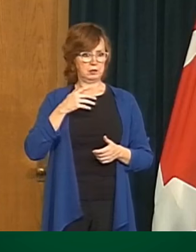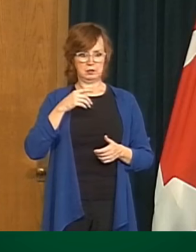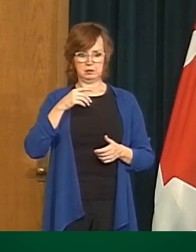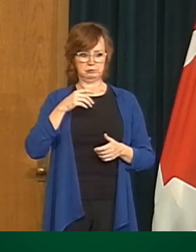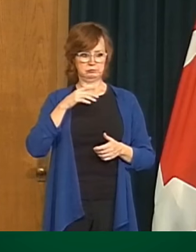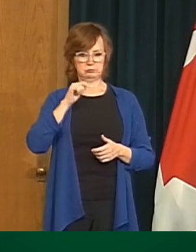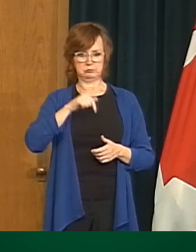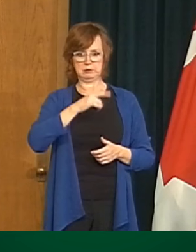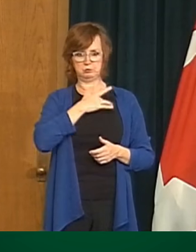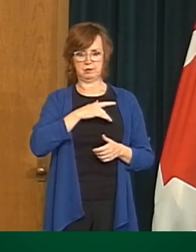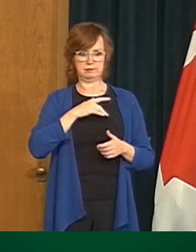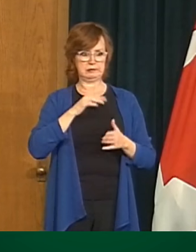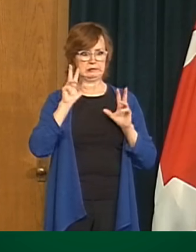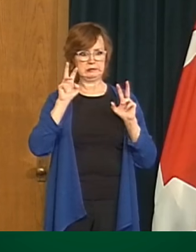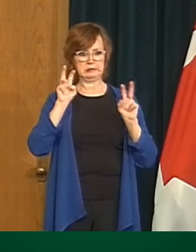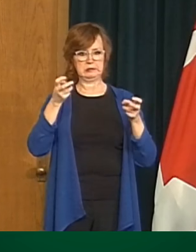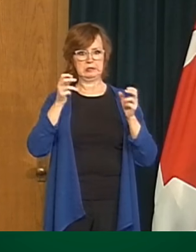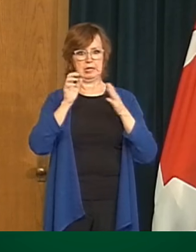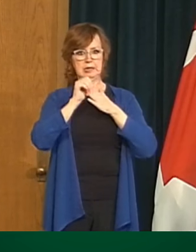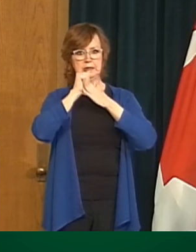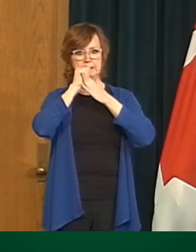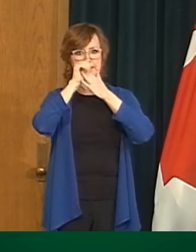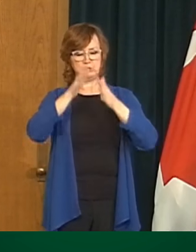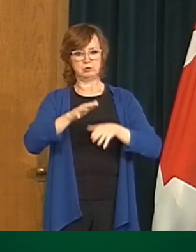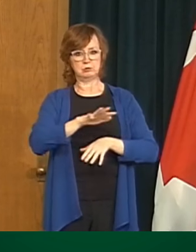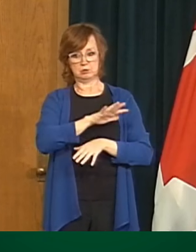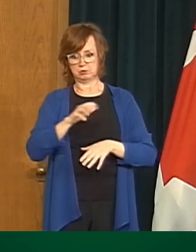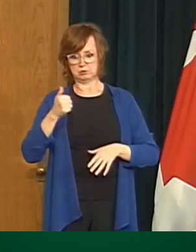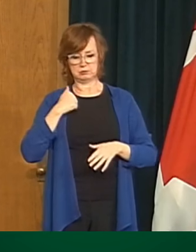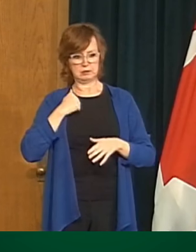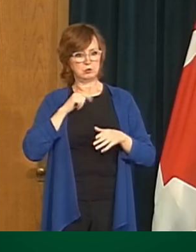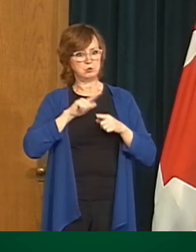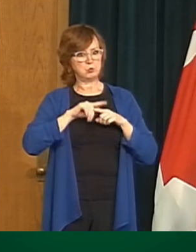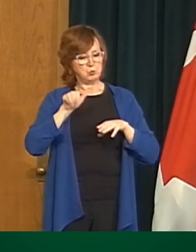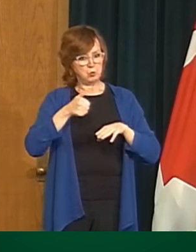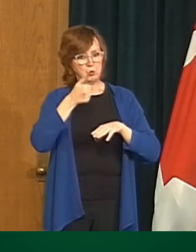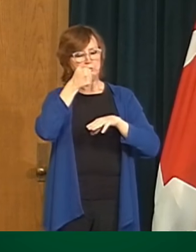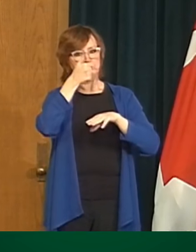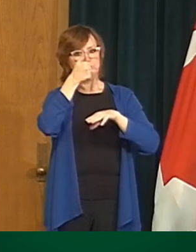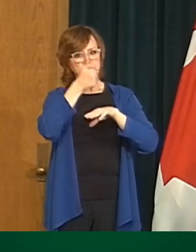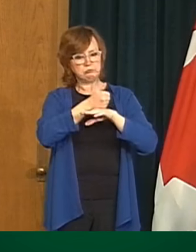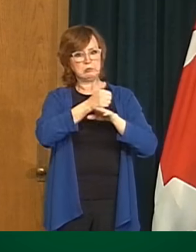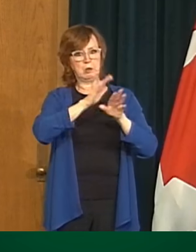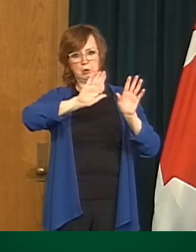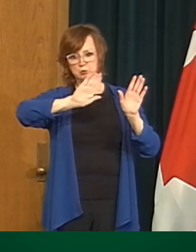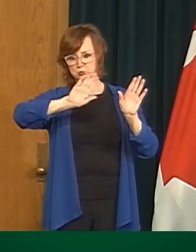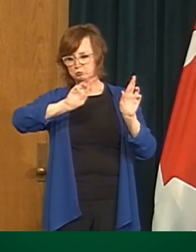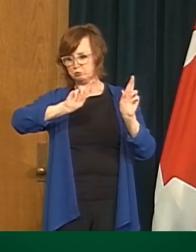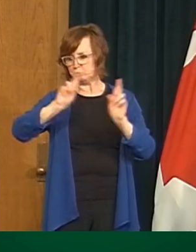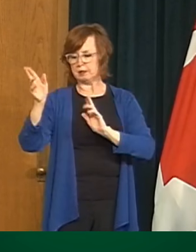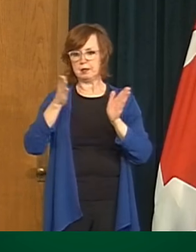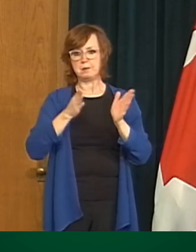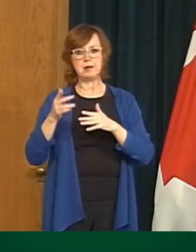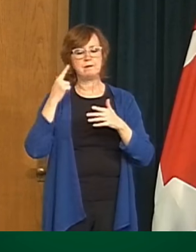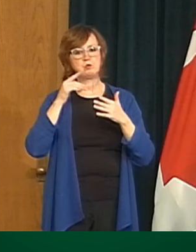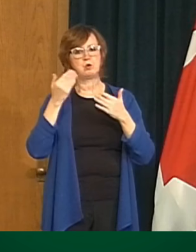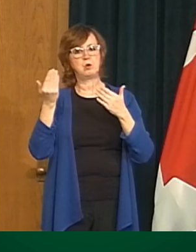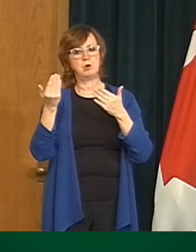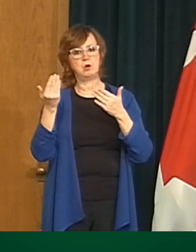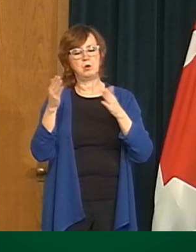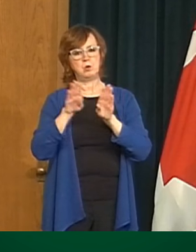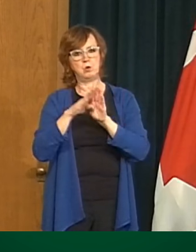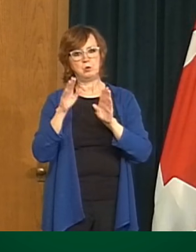doing so in a very methodical and pragmatic way that is not only allowing our businesses to reopen,